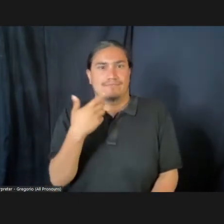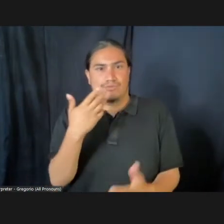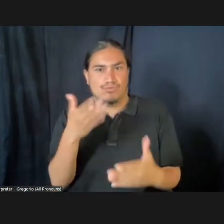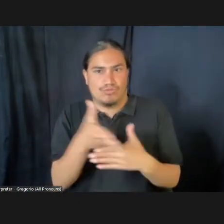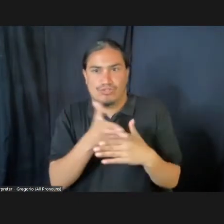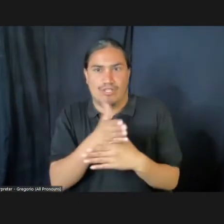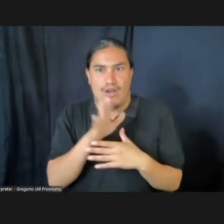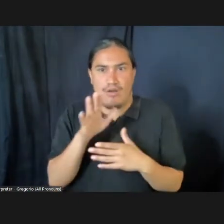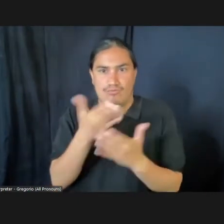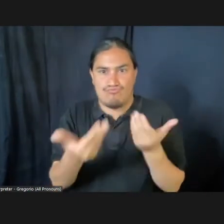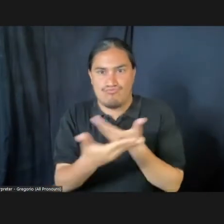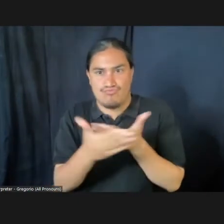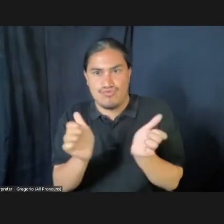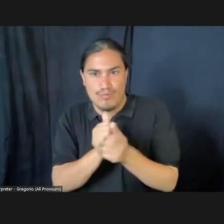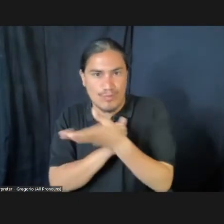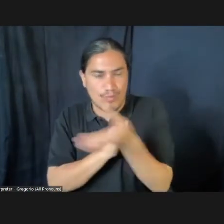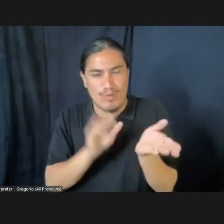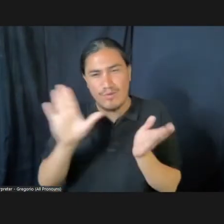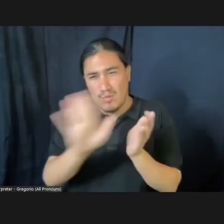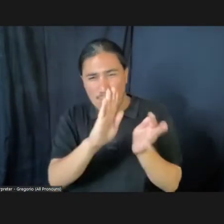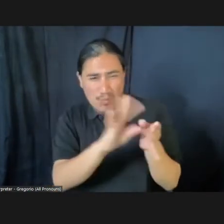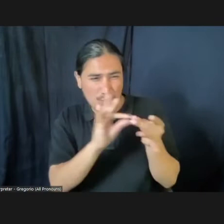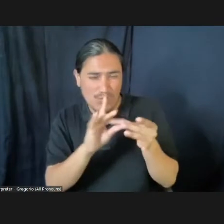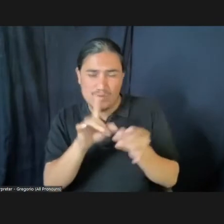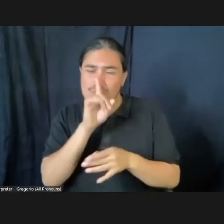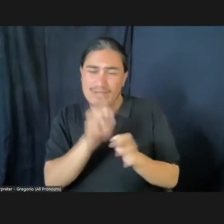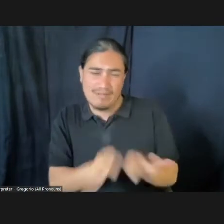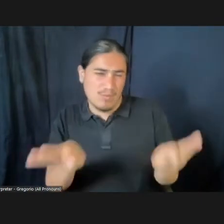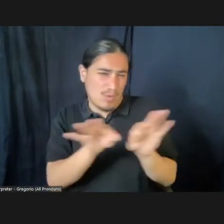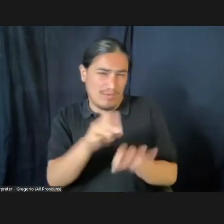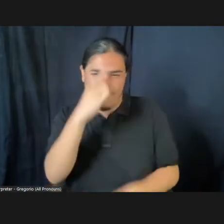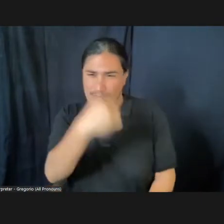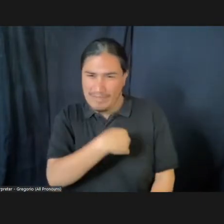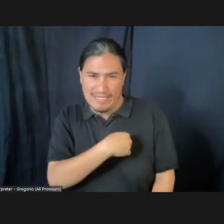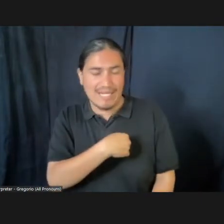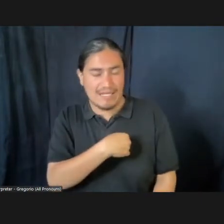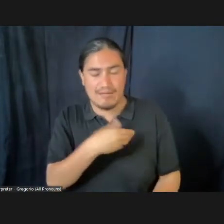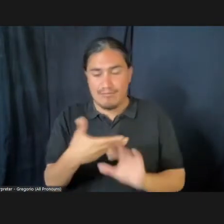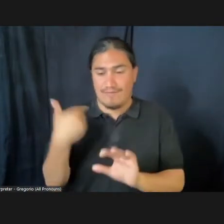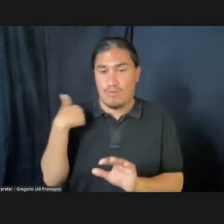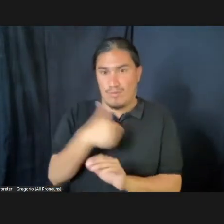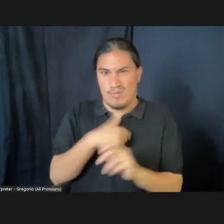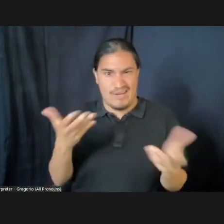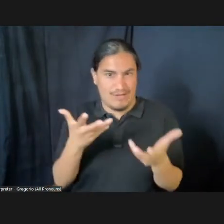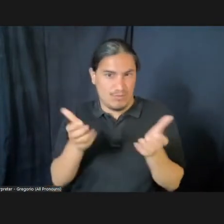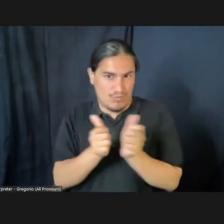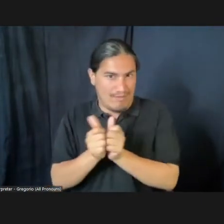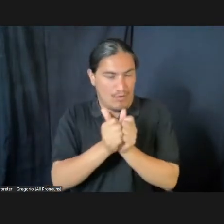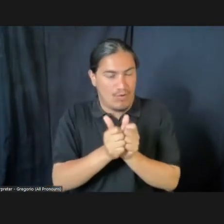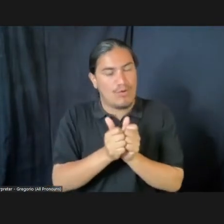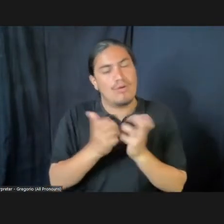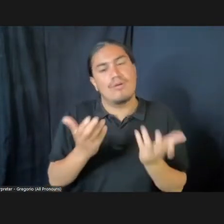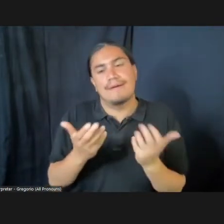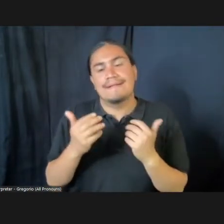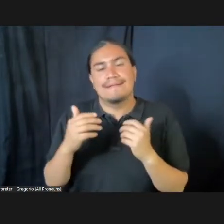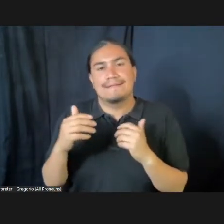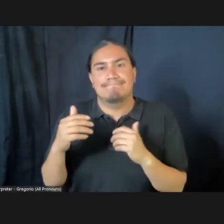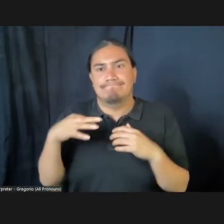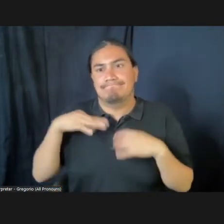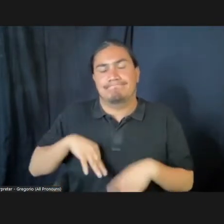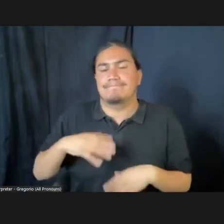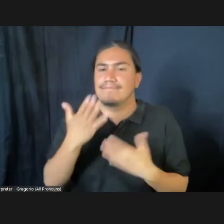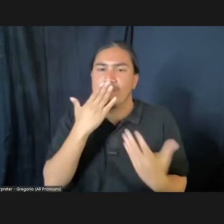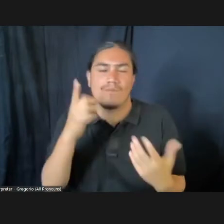your own words, all of which have been meaningful to me, you know, long before we're here together in this space. And Jamie and the HowlRound team, thank you for